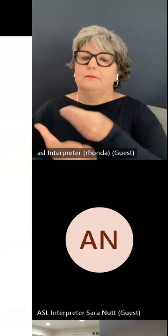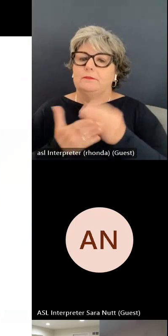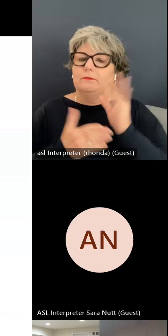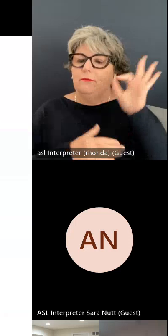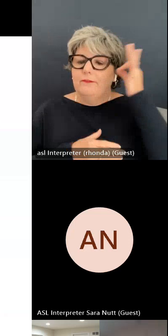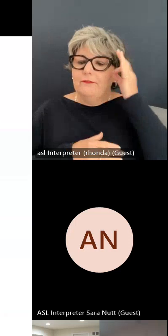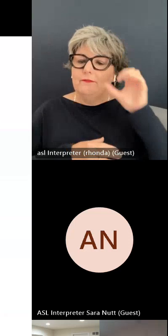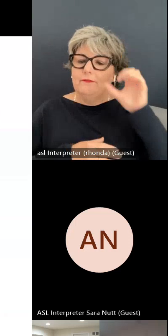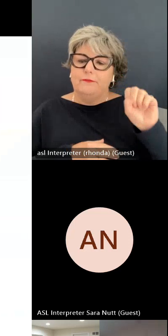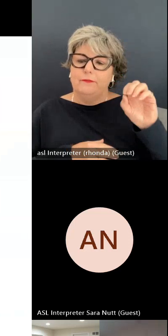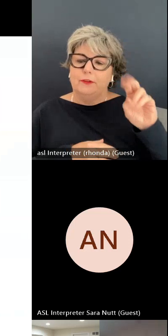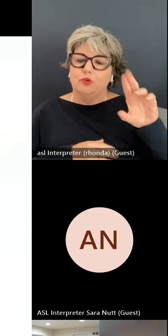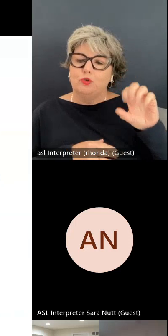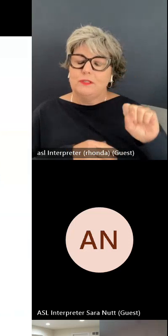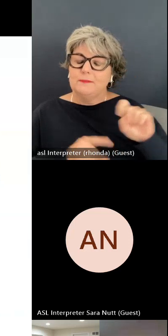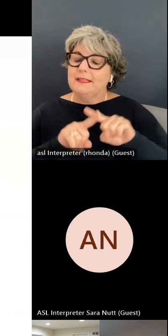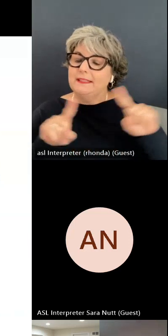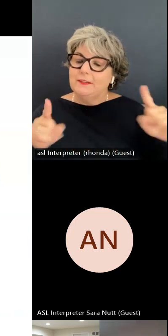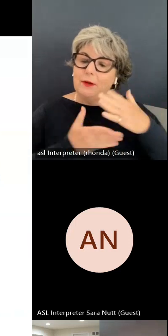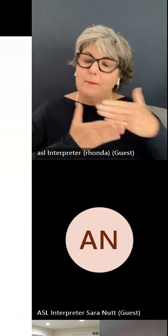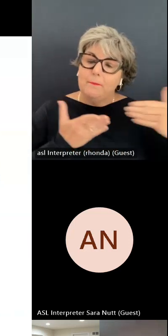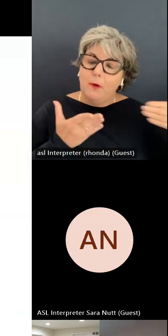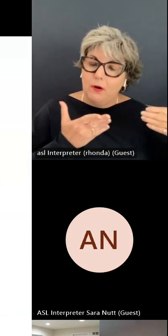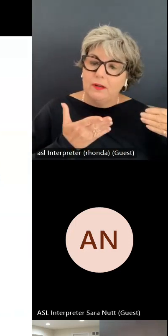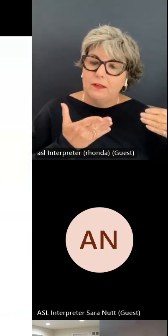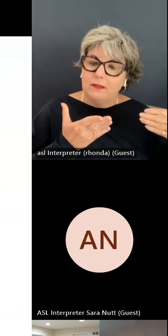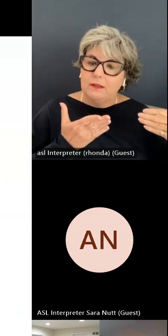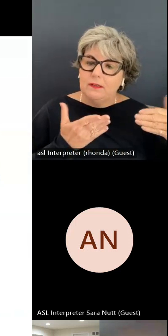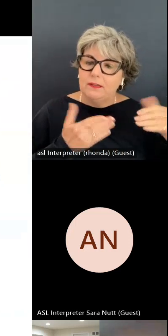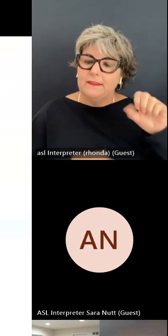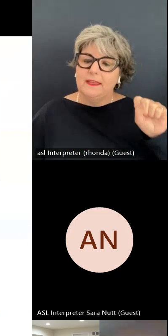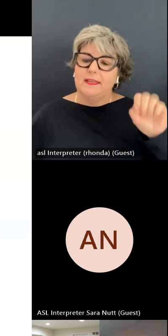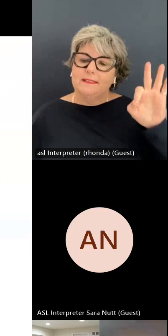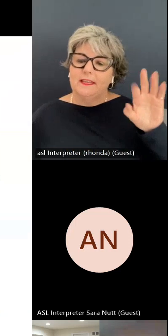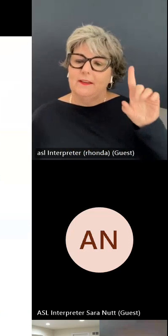reimbursables, but we're in a different section of the SF 133 now.